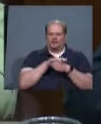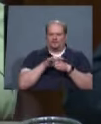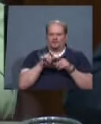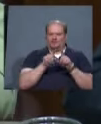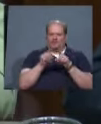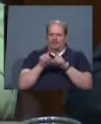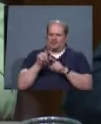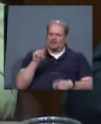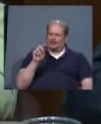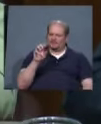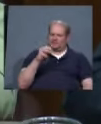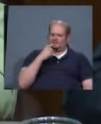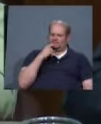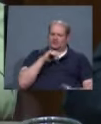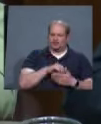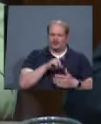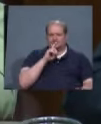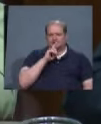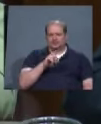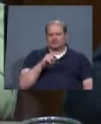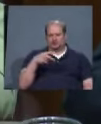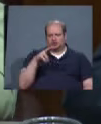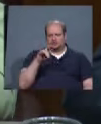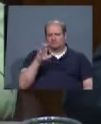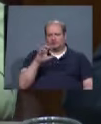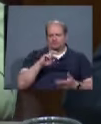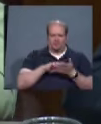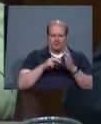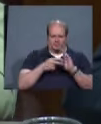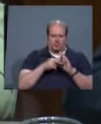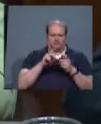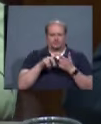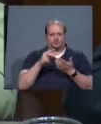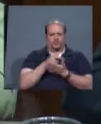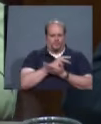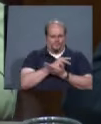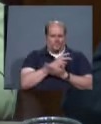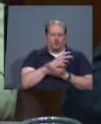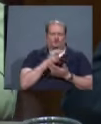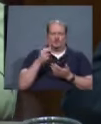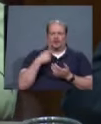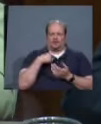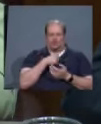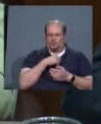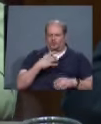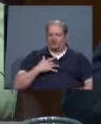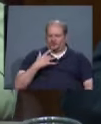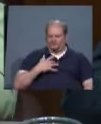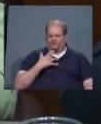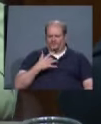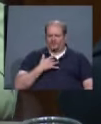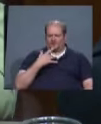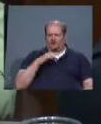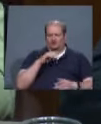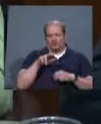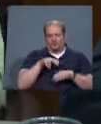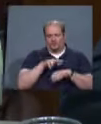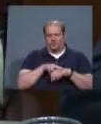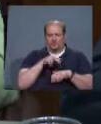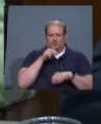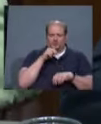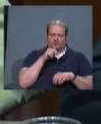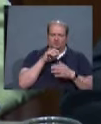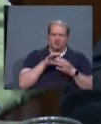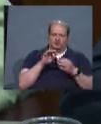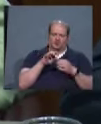Tom said, a legitimate public purpose to review. And so we feel, of course, it was a